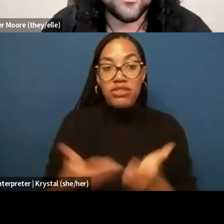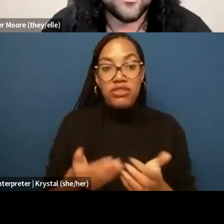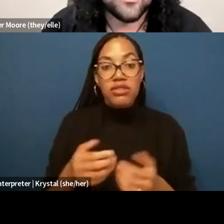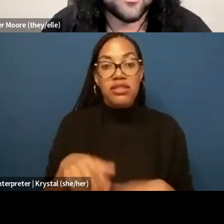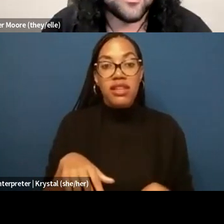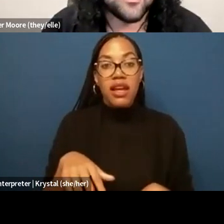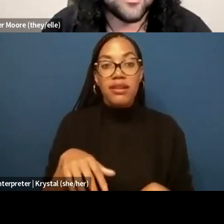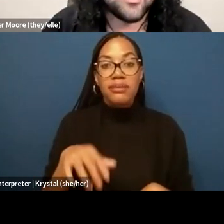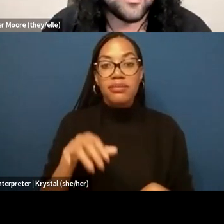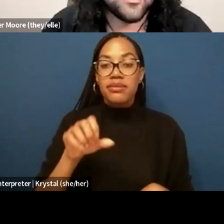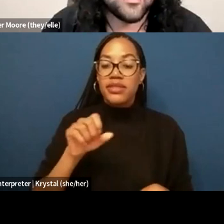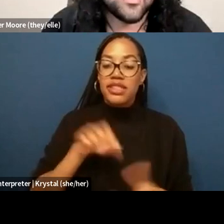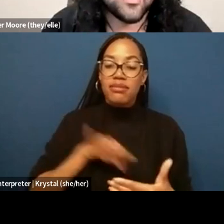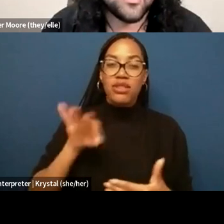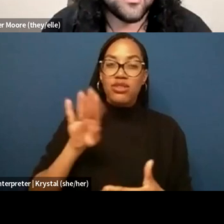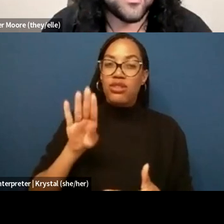chair. But hey,